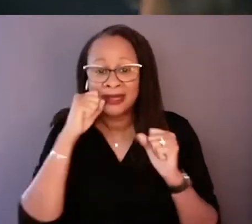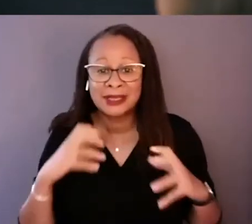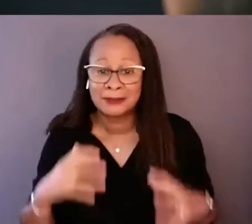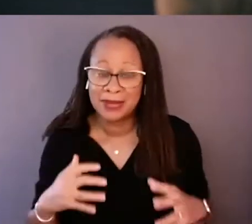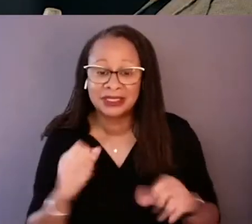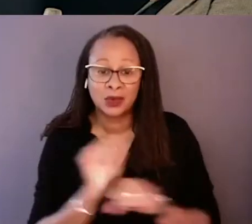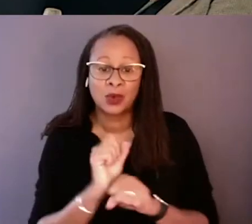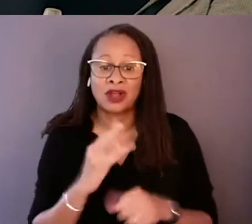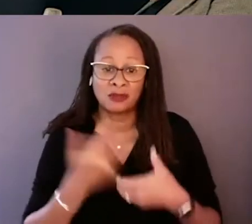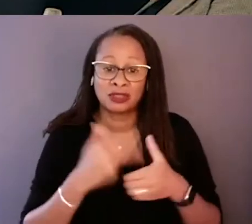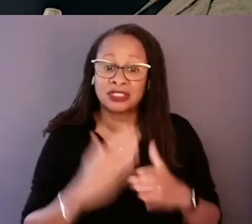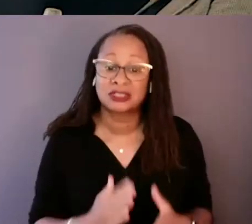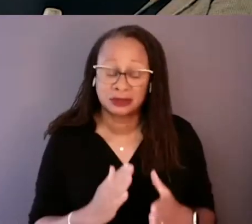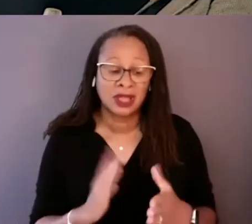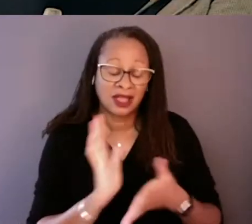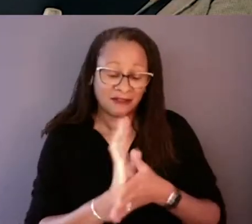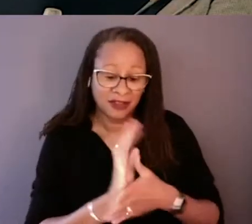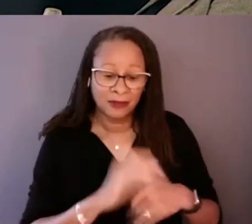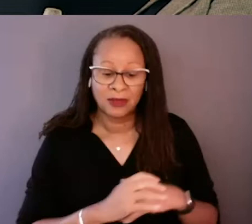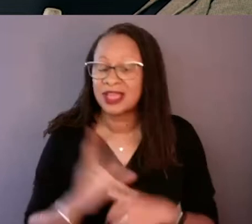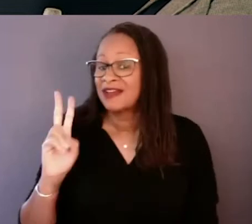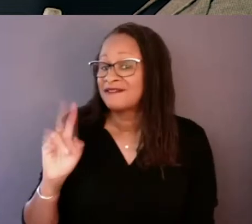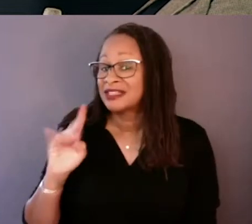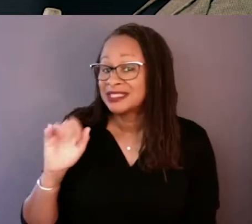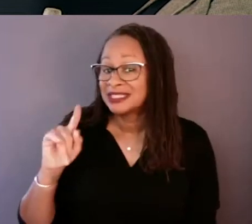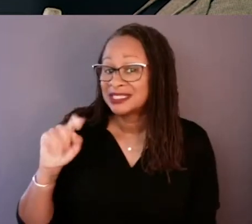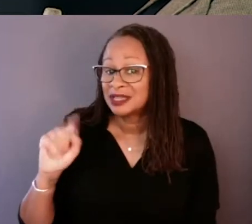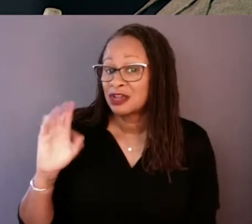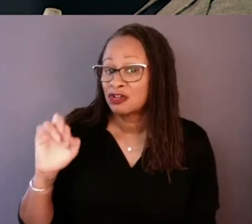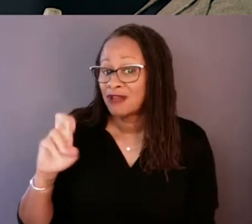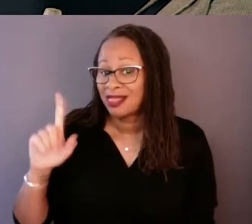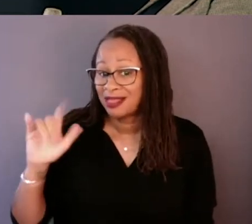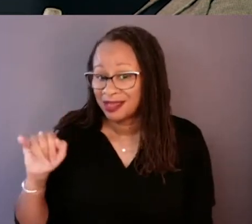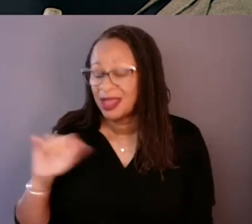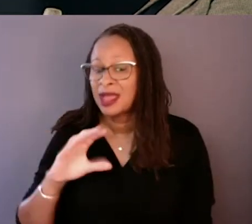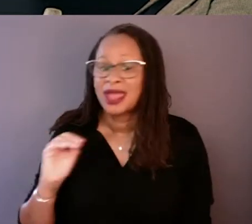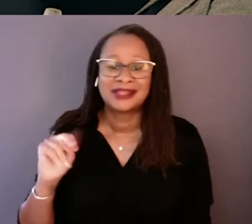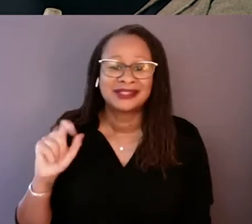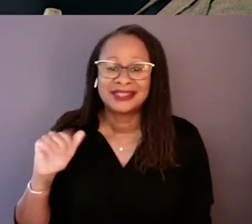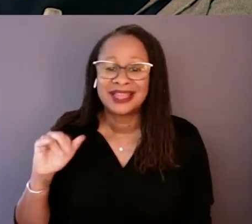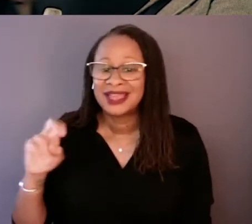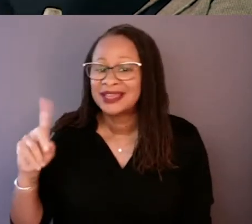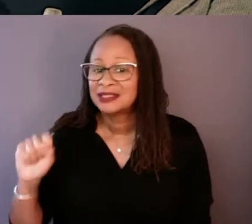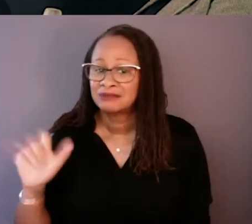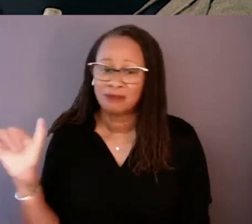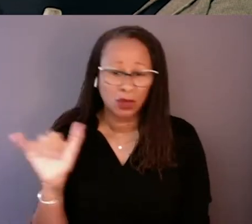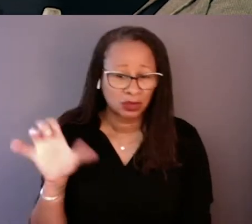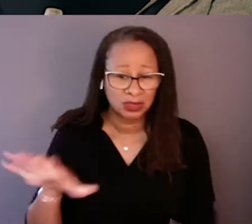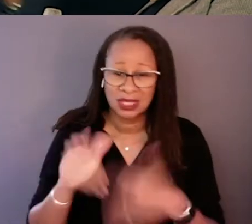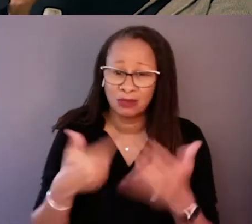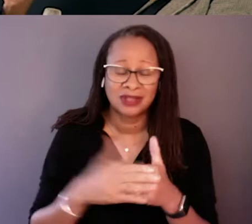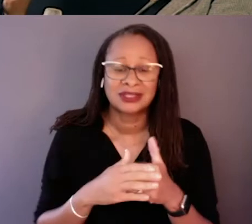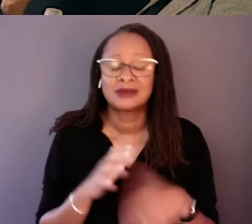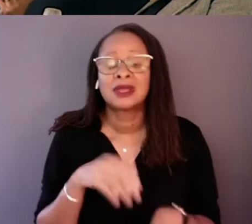Nas Aldeas, and a lot of really exciting participatory film programs that have already existed, We brought cameras and said, you film me, interview